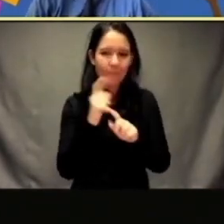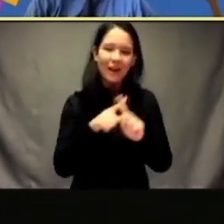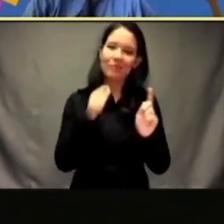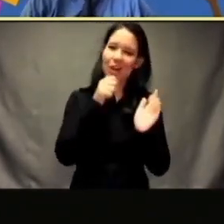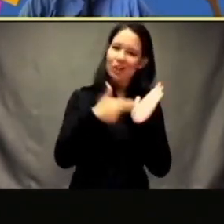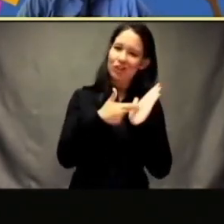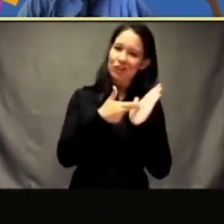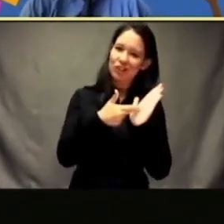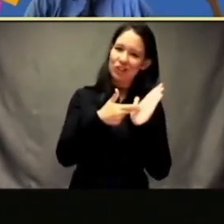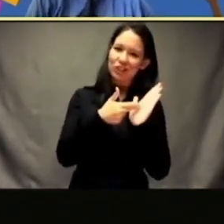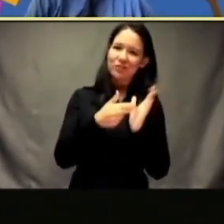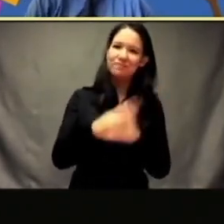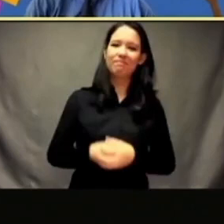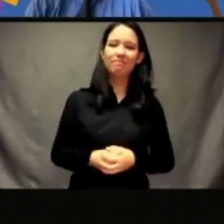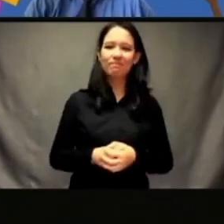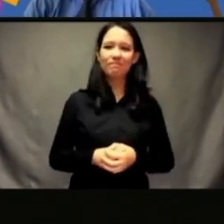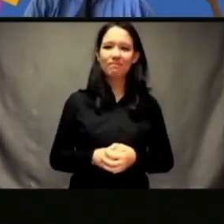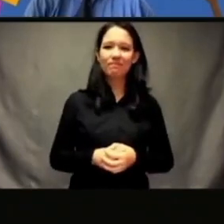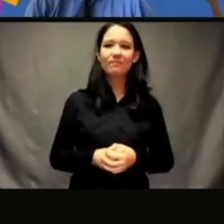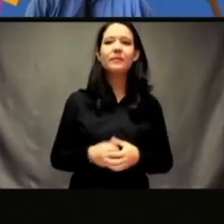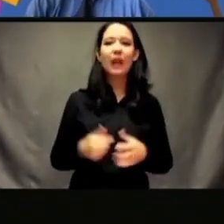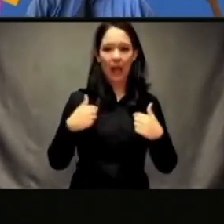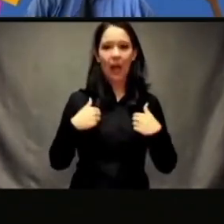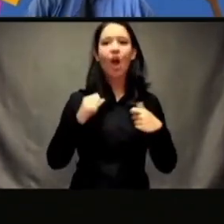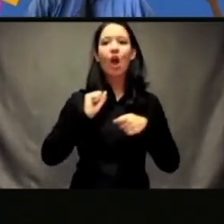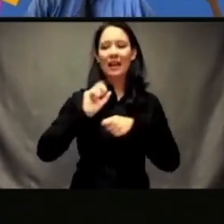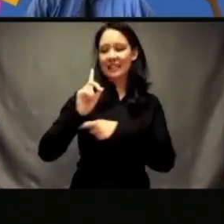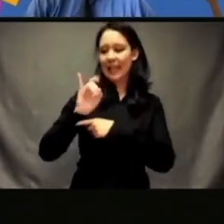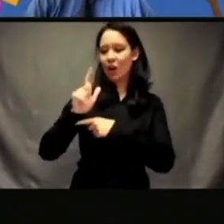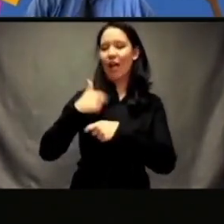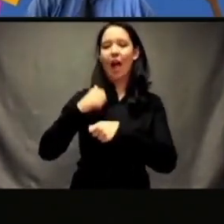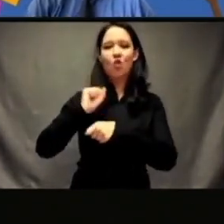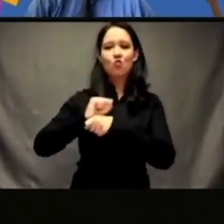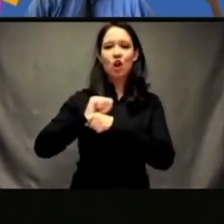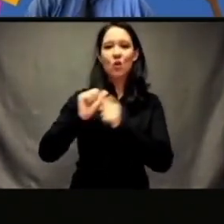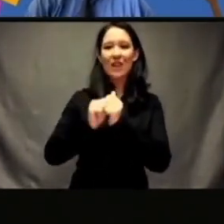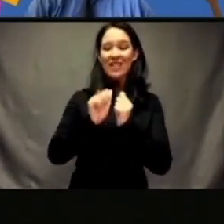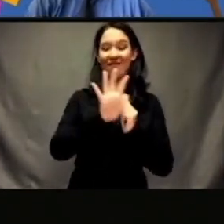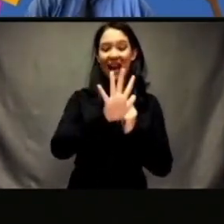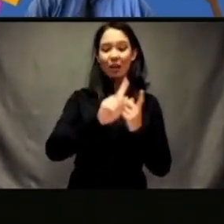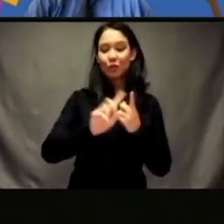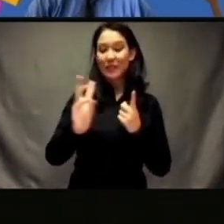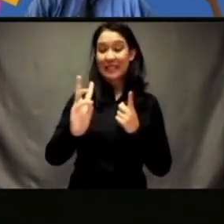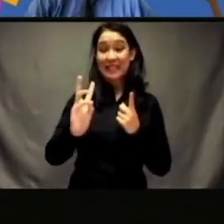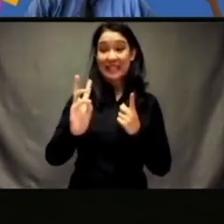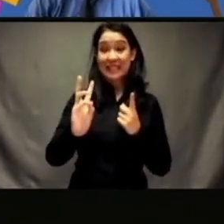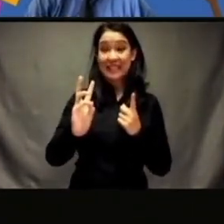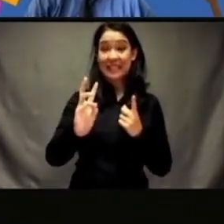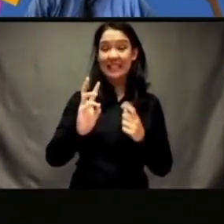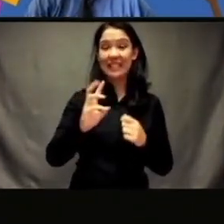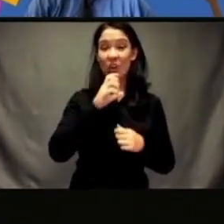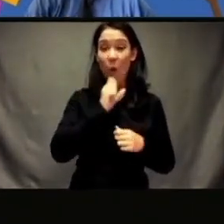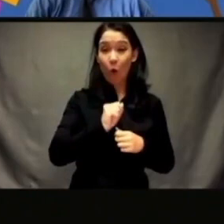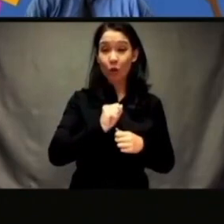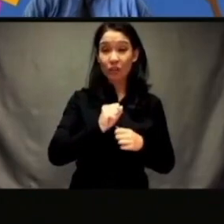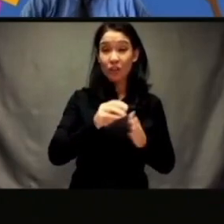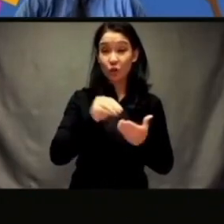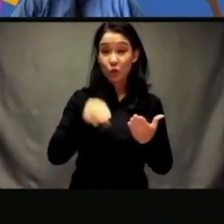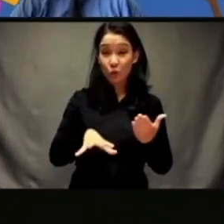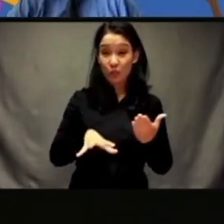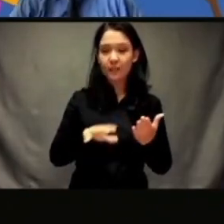yet. Yes, me too. I work with 5 to 6 years old students,